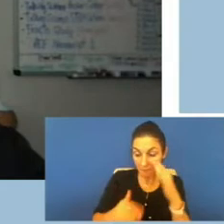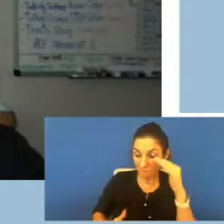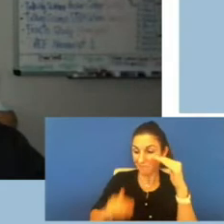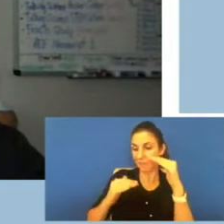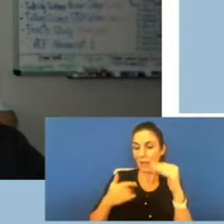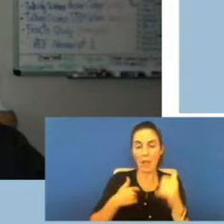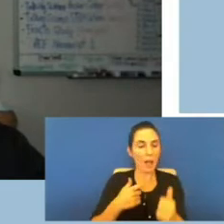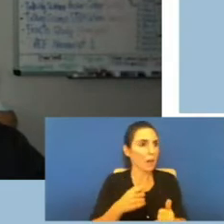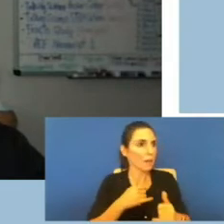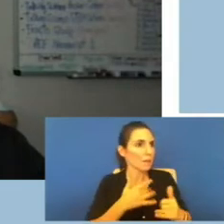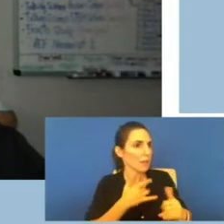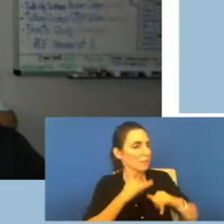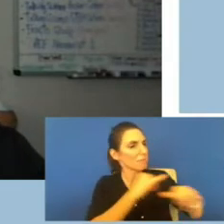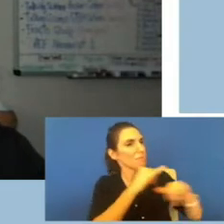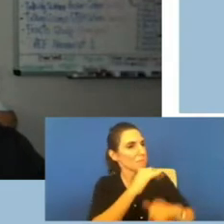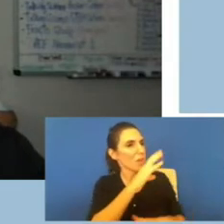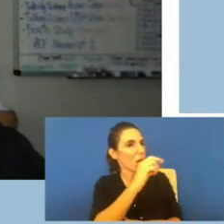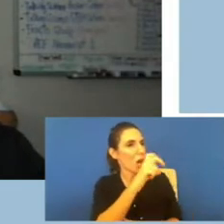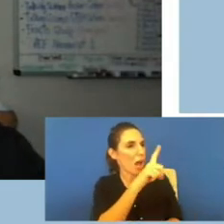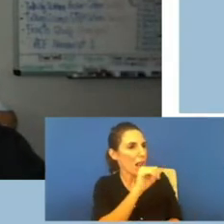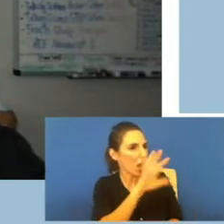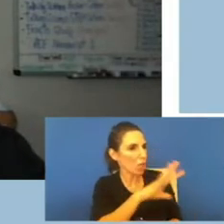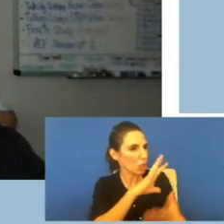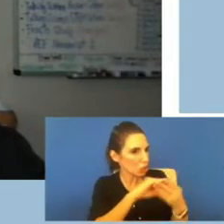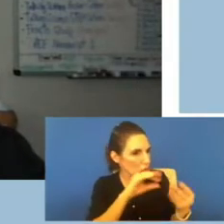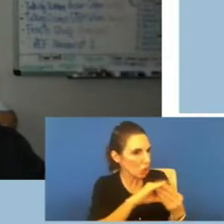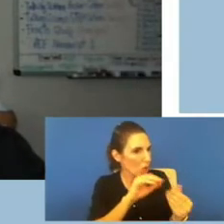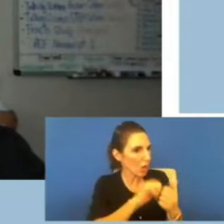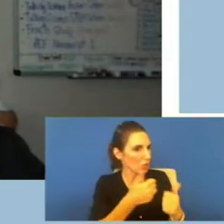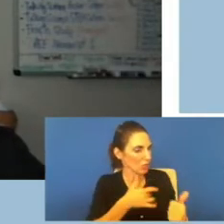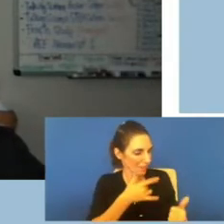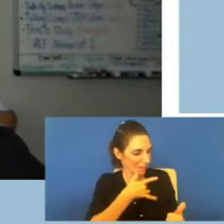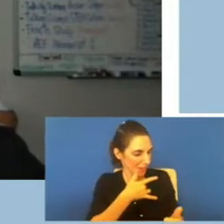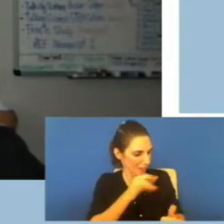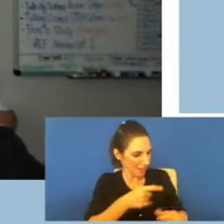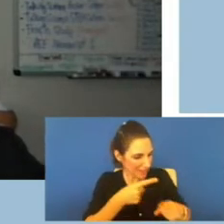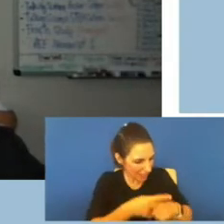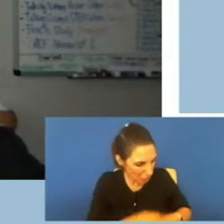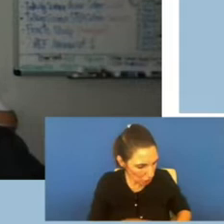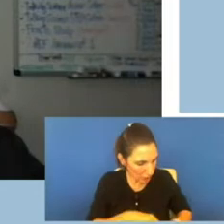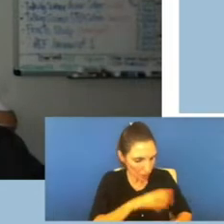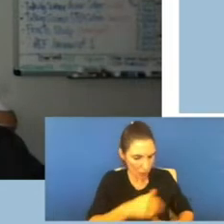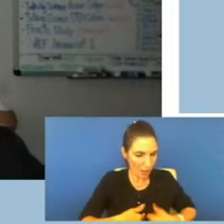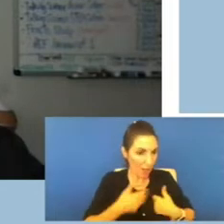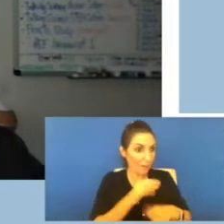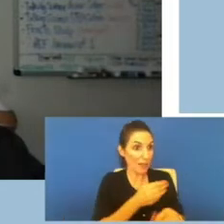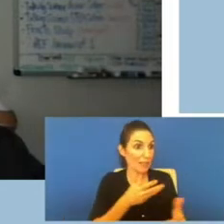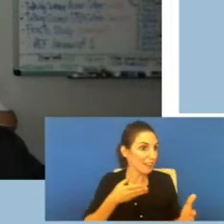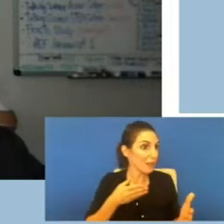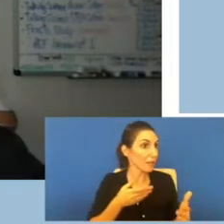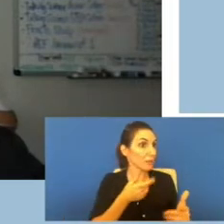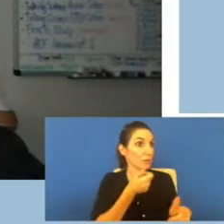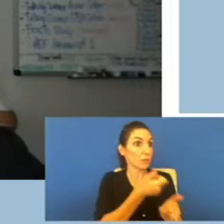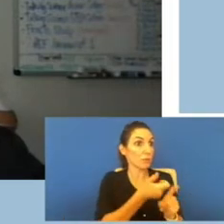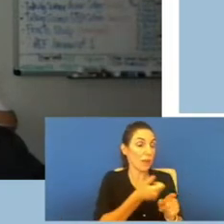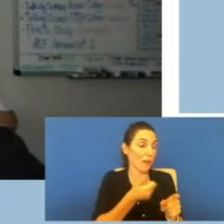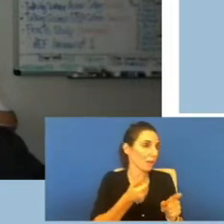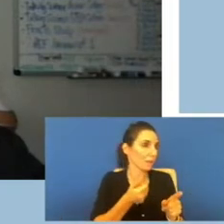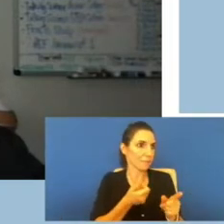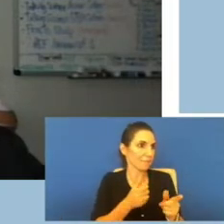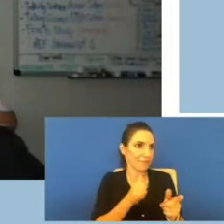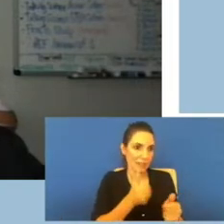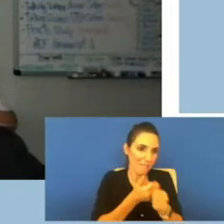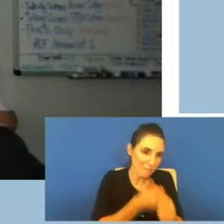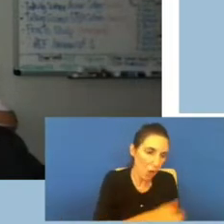that finding her passion in life also meant going against her parents' cultural values and the cultural values that she was